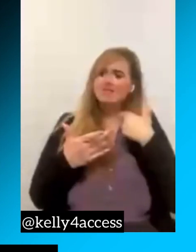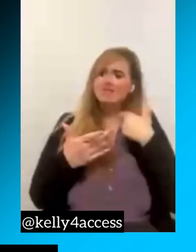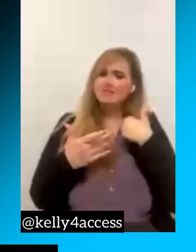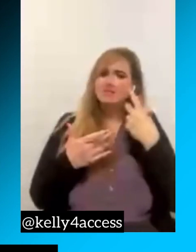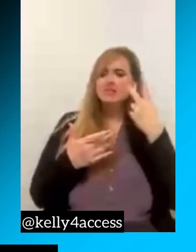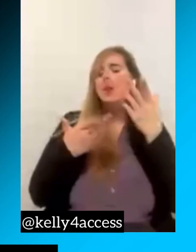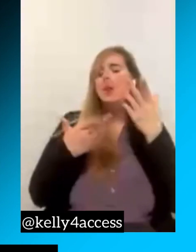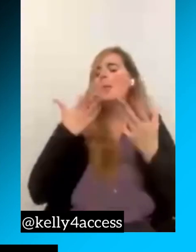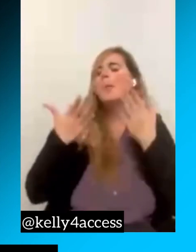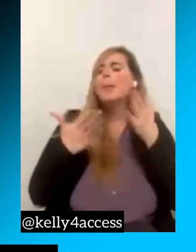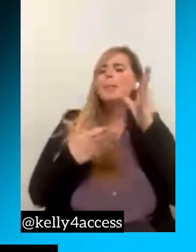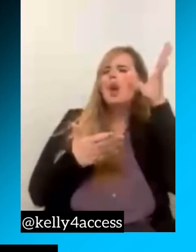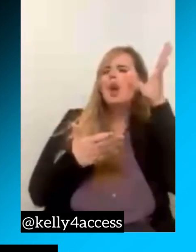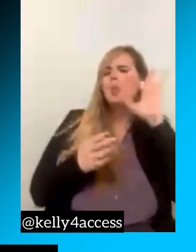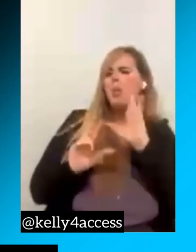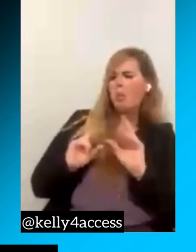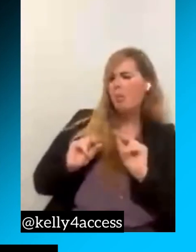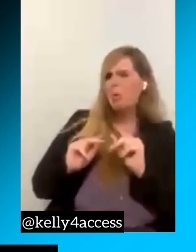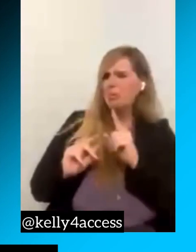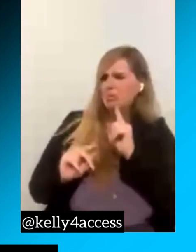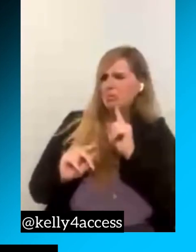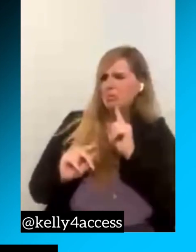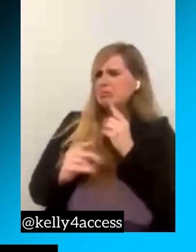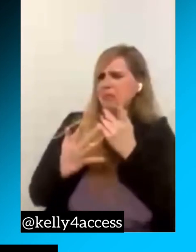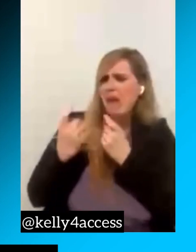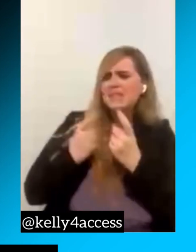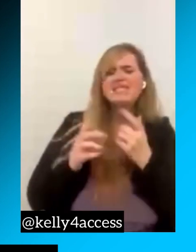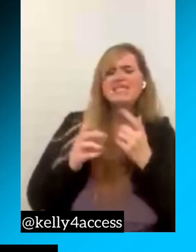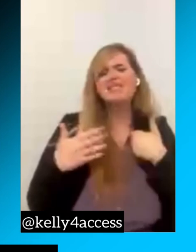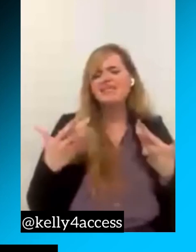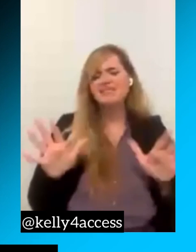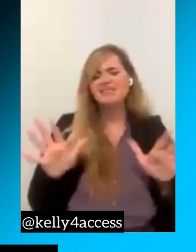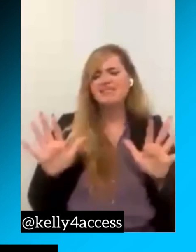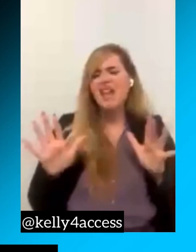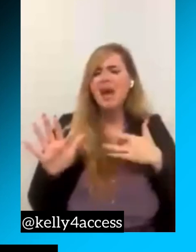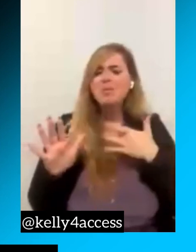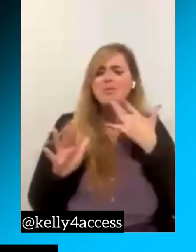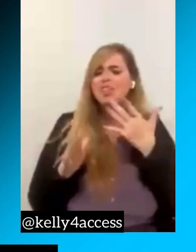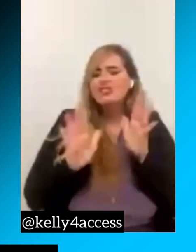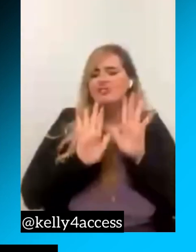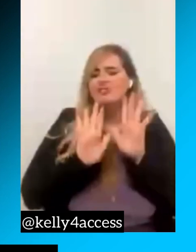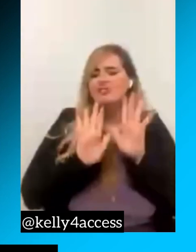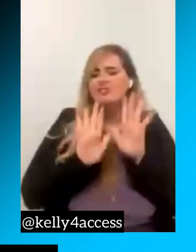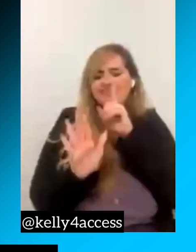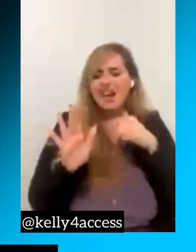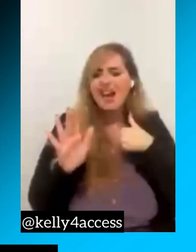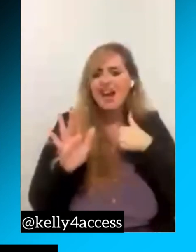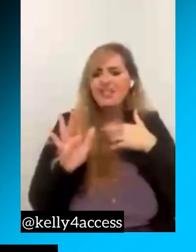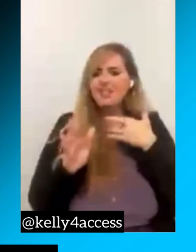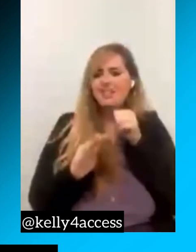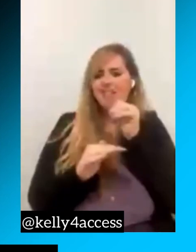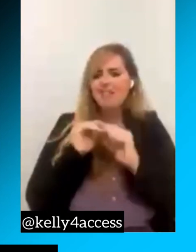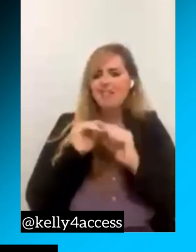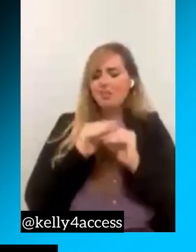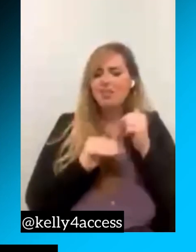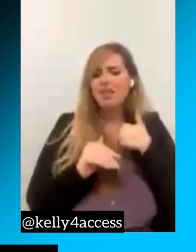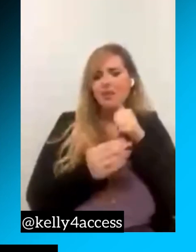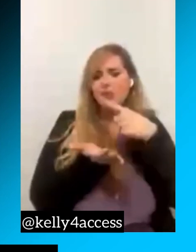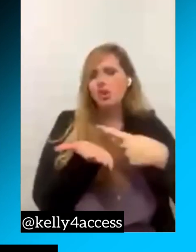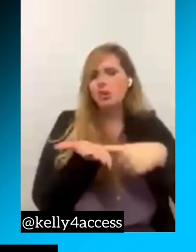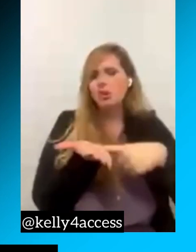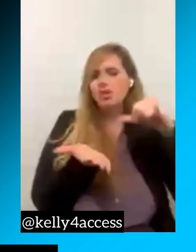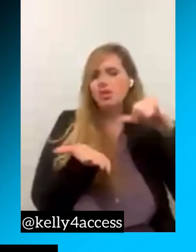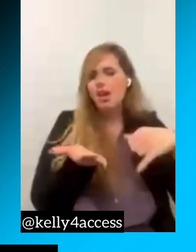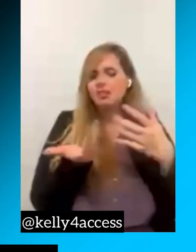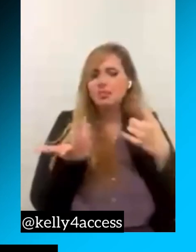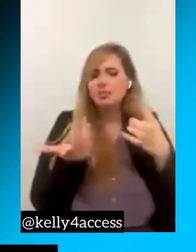or asking weird questions about it. And that just makes me uncomfortable, and therefore I just don't talk about it to kind